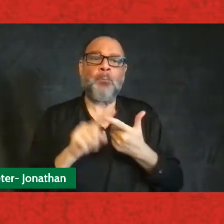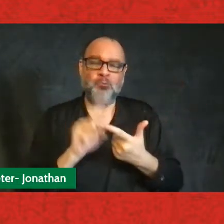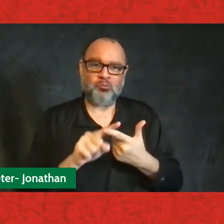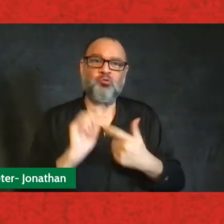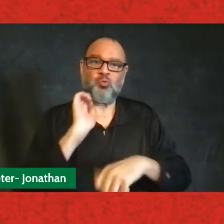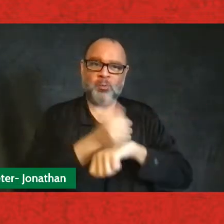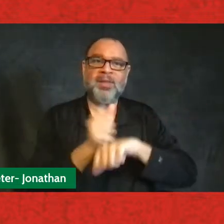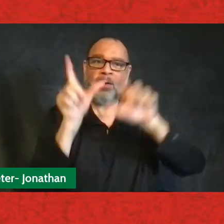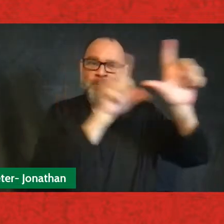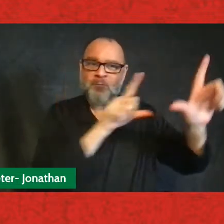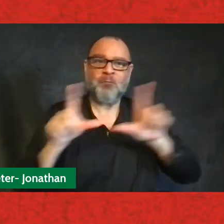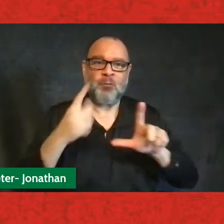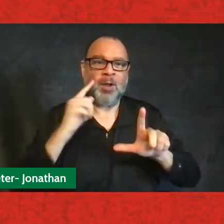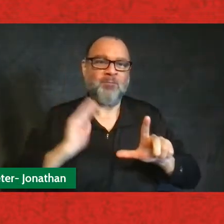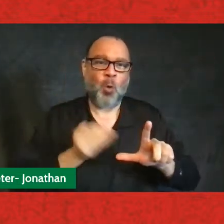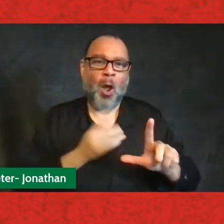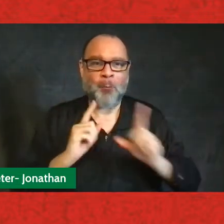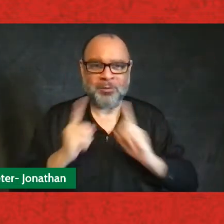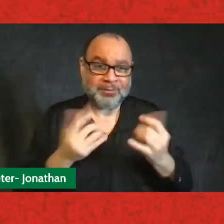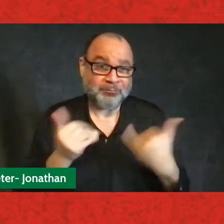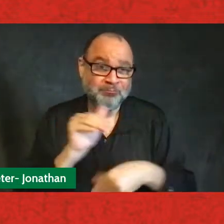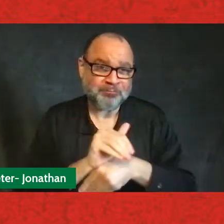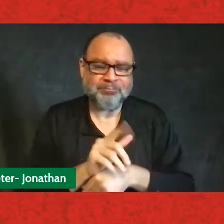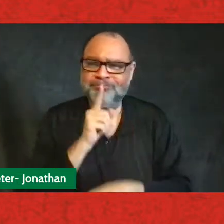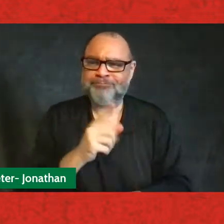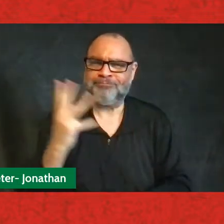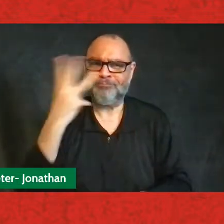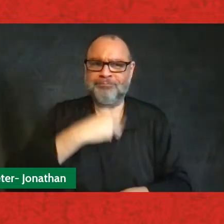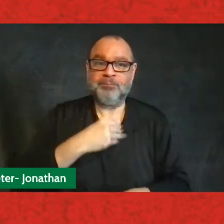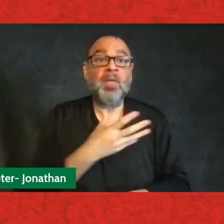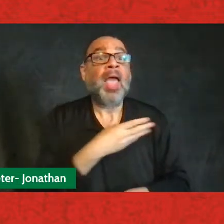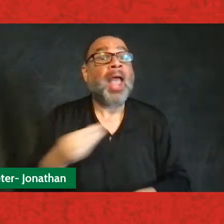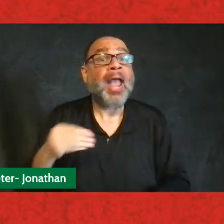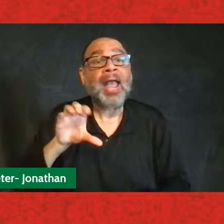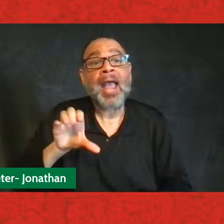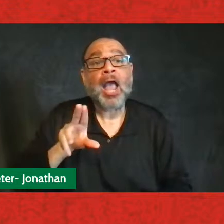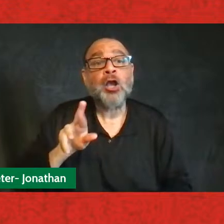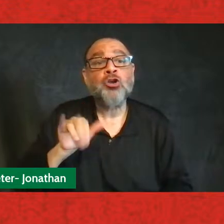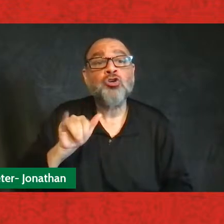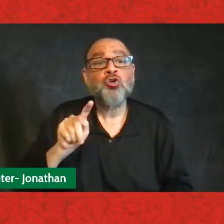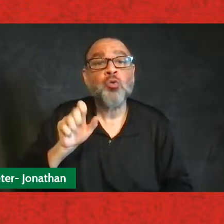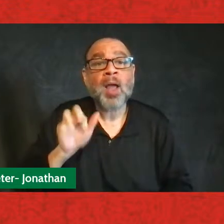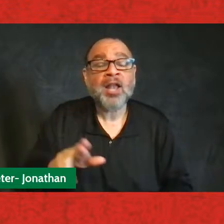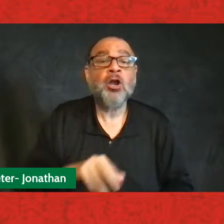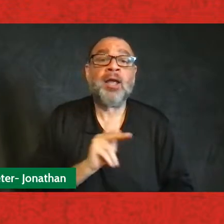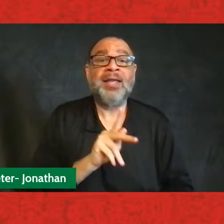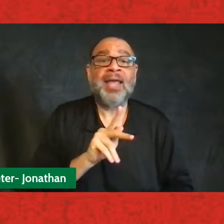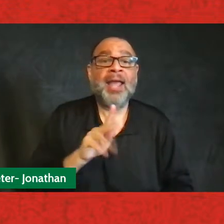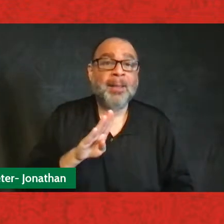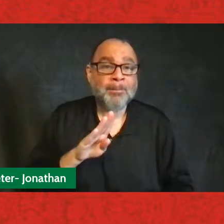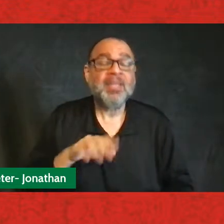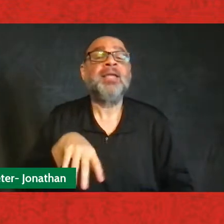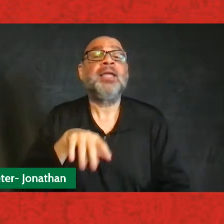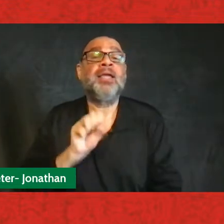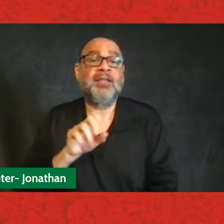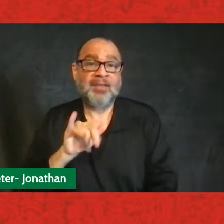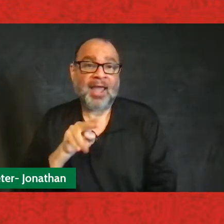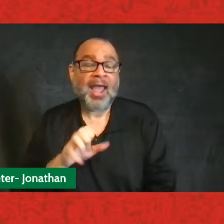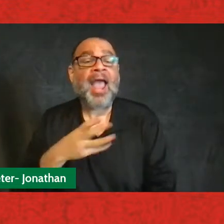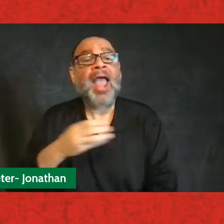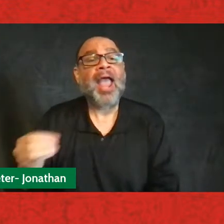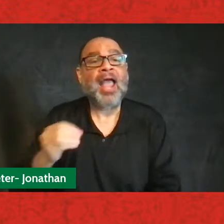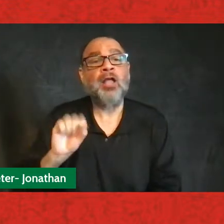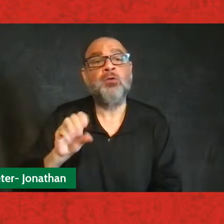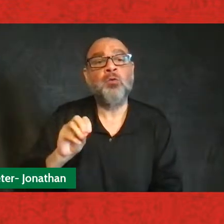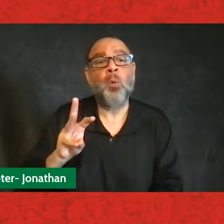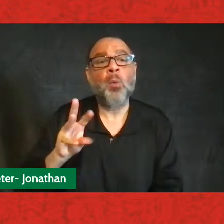African Grove Theater, quite lovely. And I wanna thank our curators, KB Sane and Zahira Sultan, as